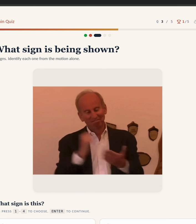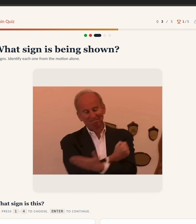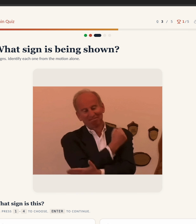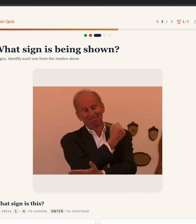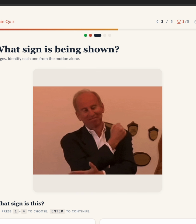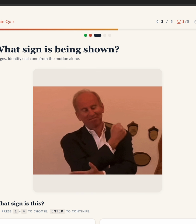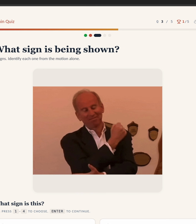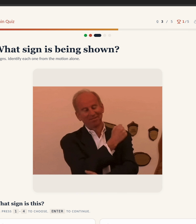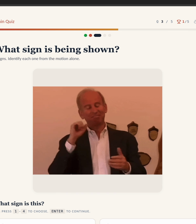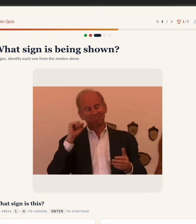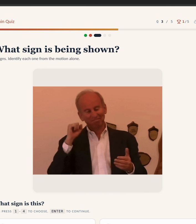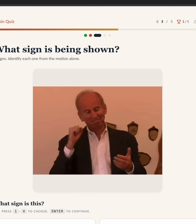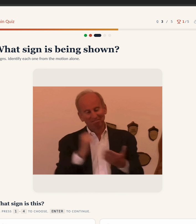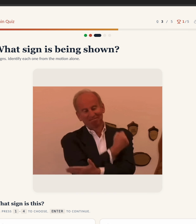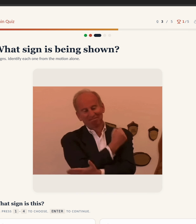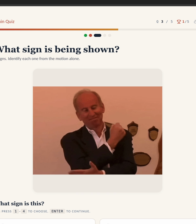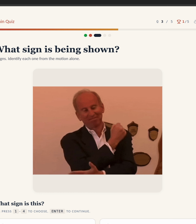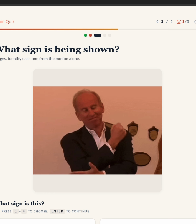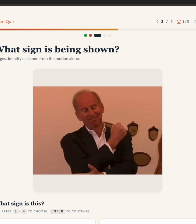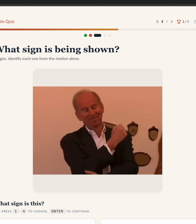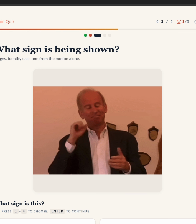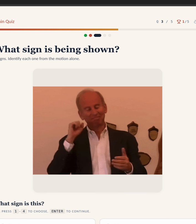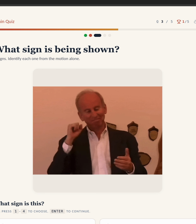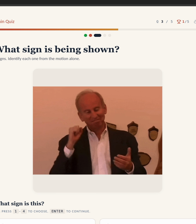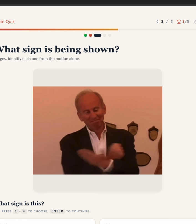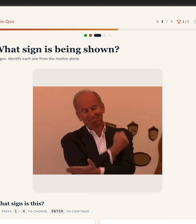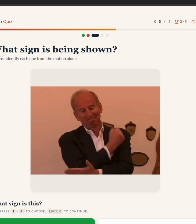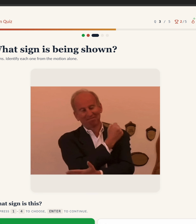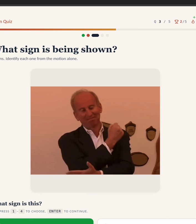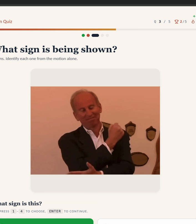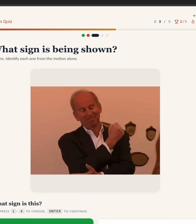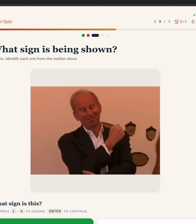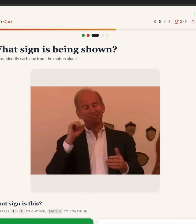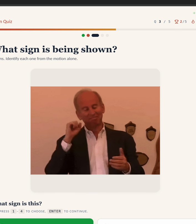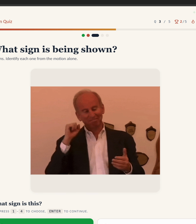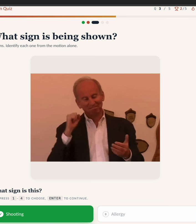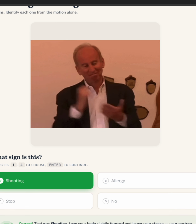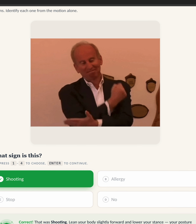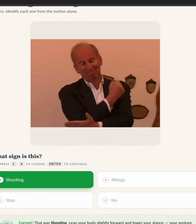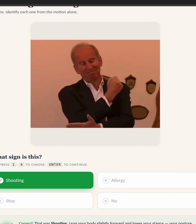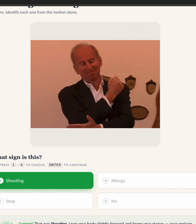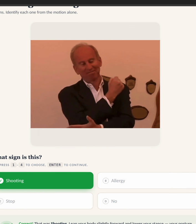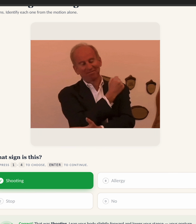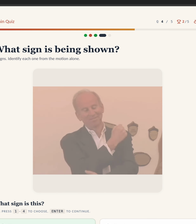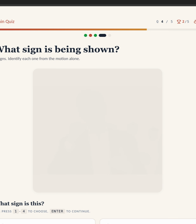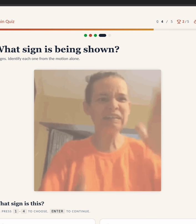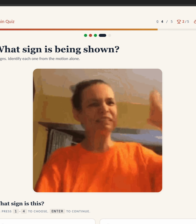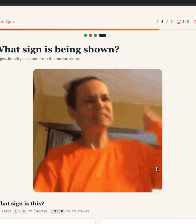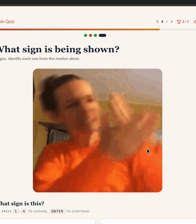will have this permanently etched. And this is shooting,